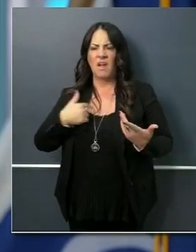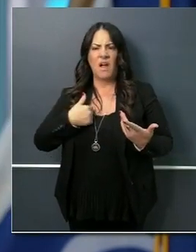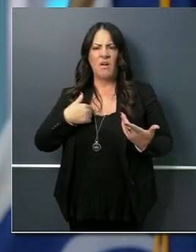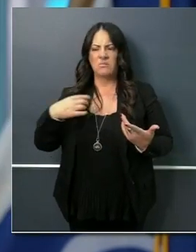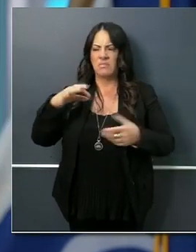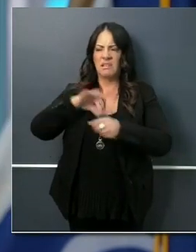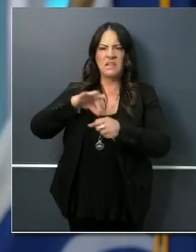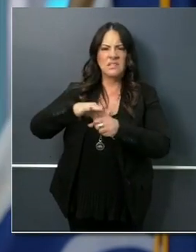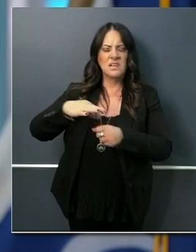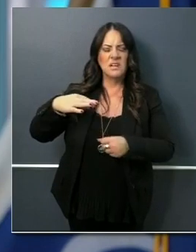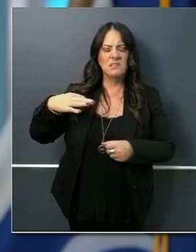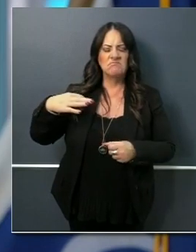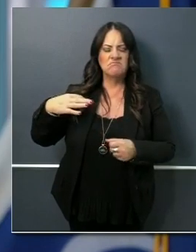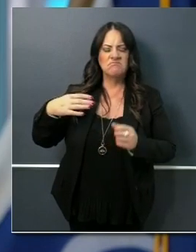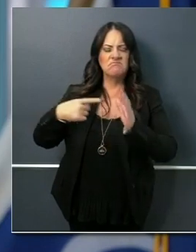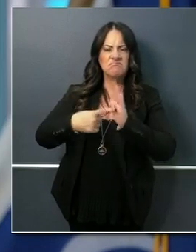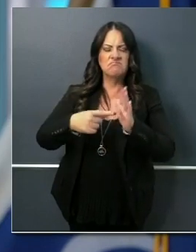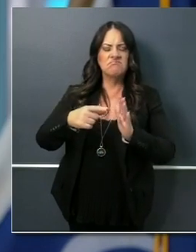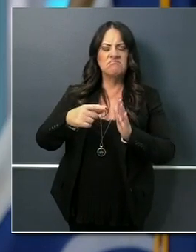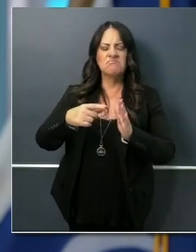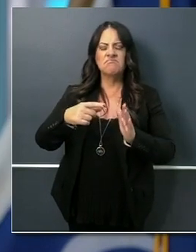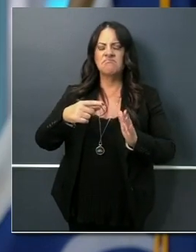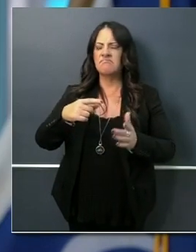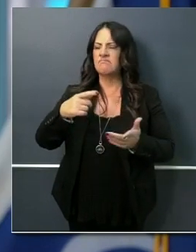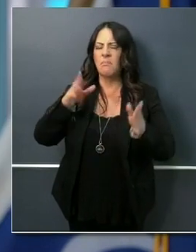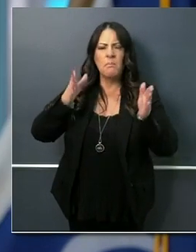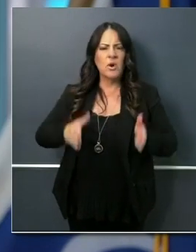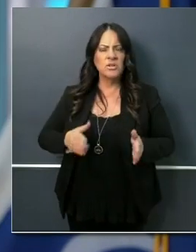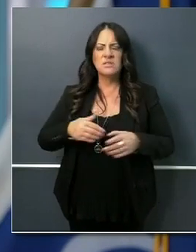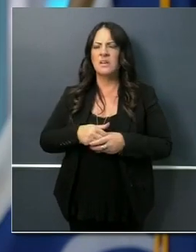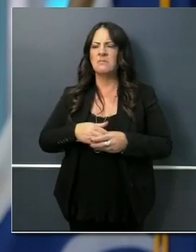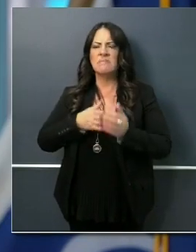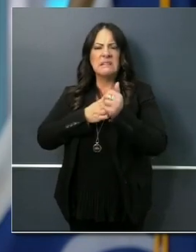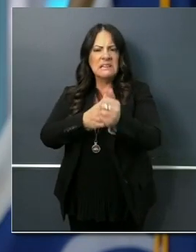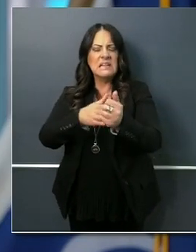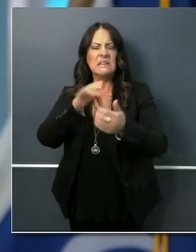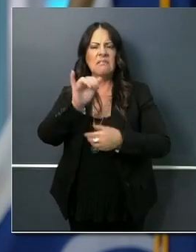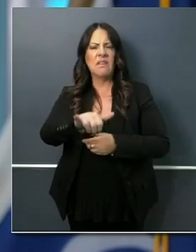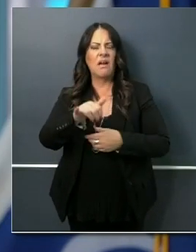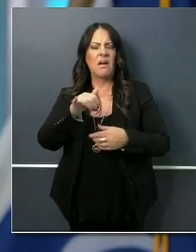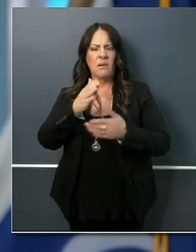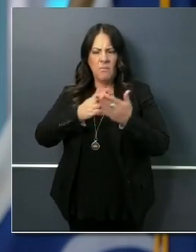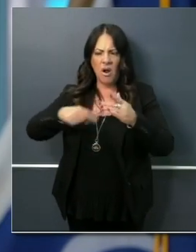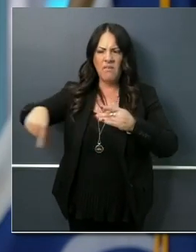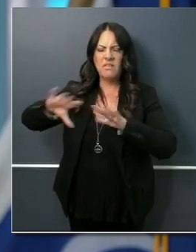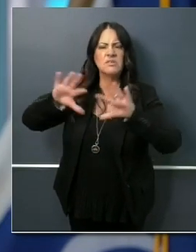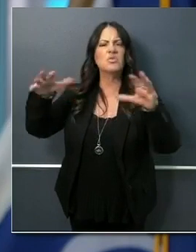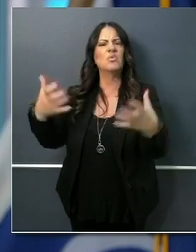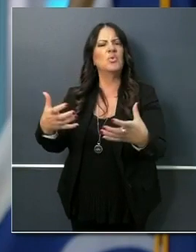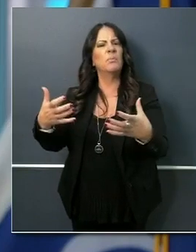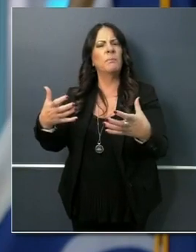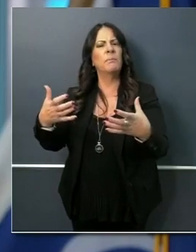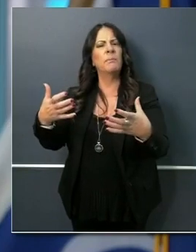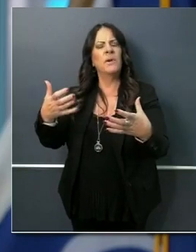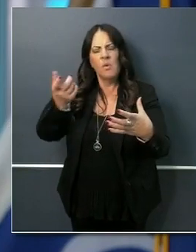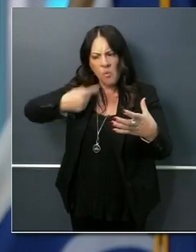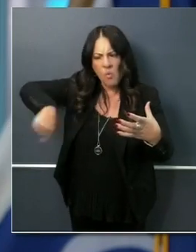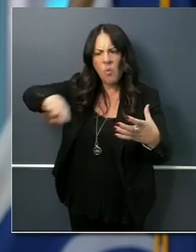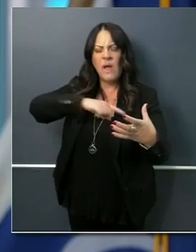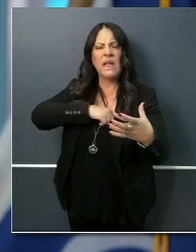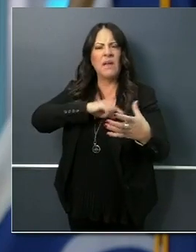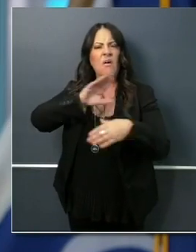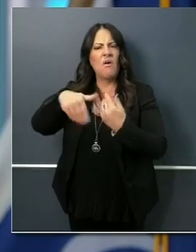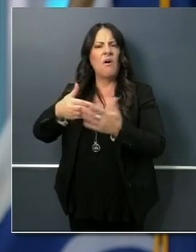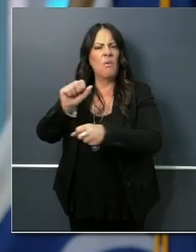public servants, representing those areas. It's part of I think, part of the package. What we